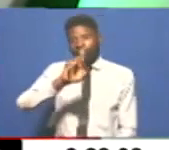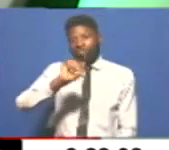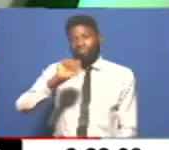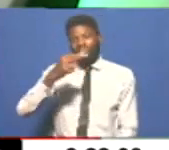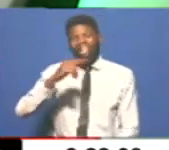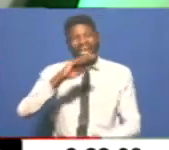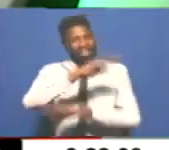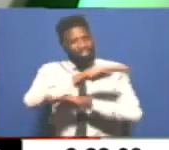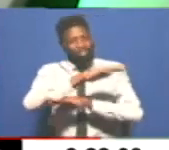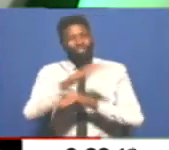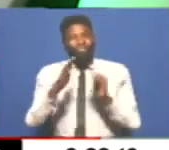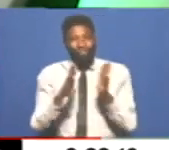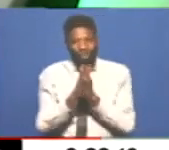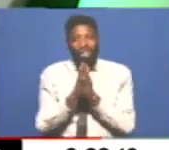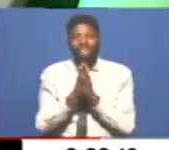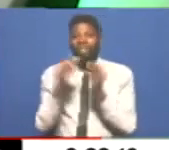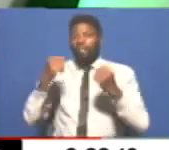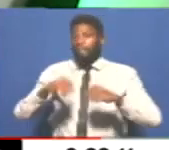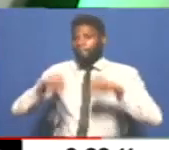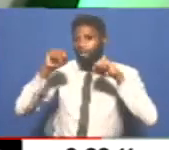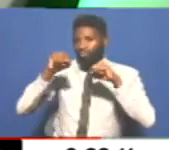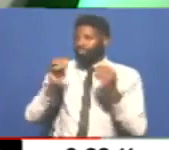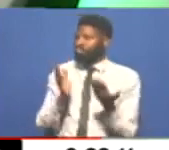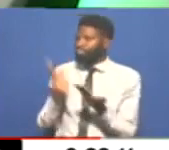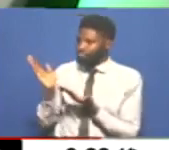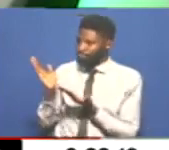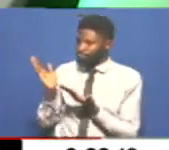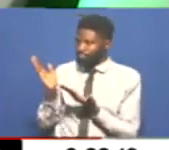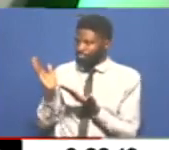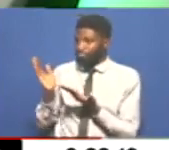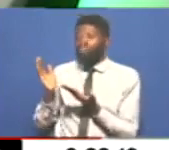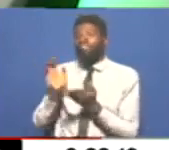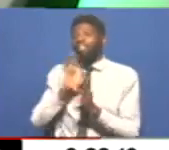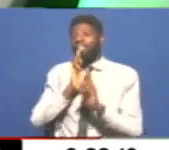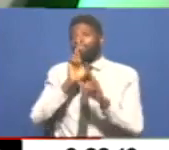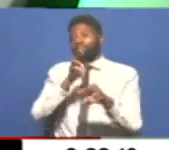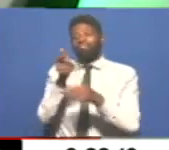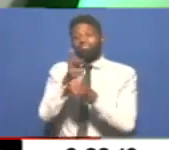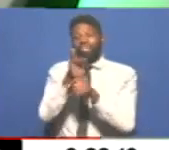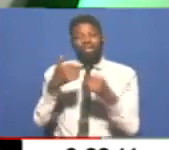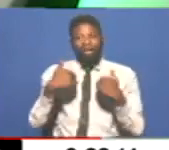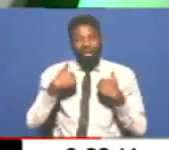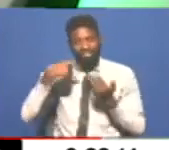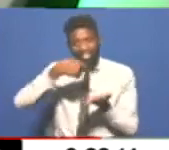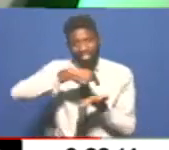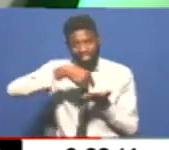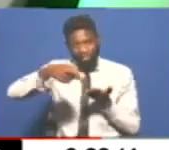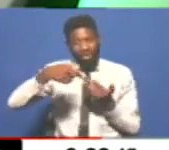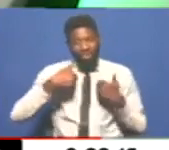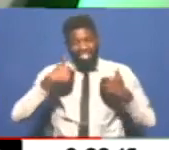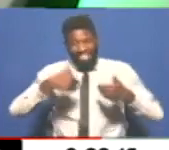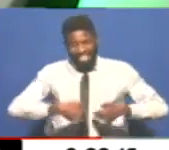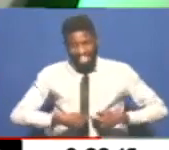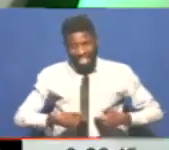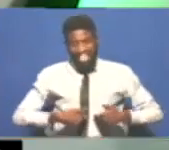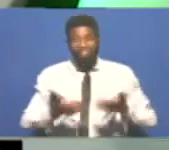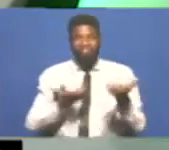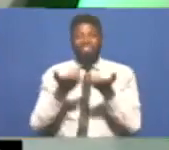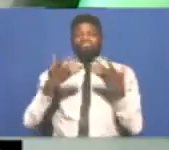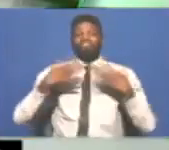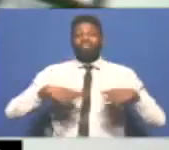man behind the company and filed the following report for this week's episode of Young and Industrious.